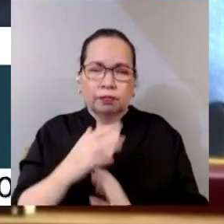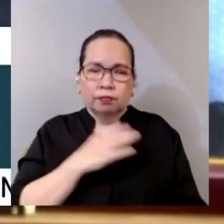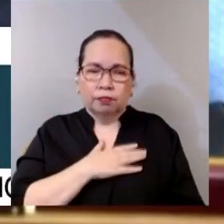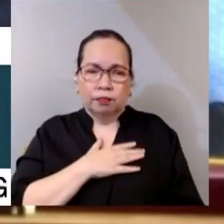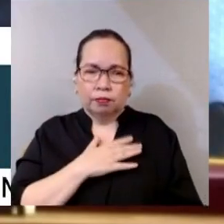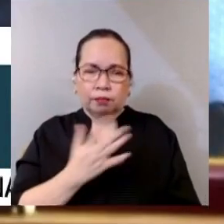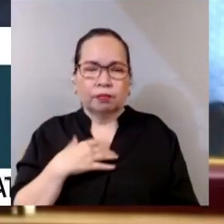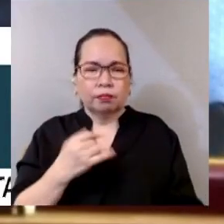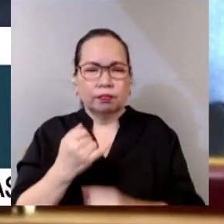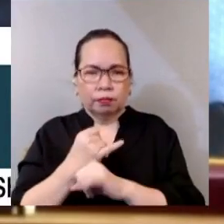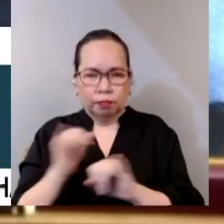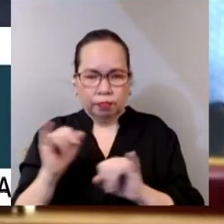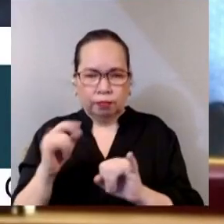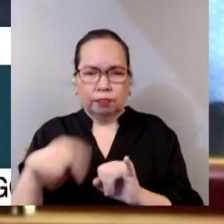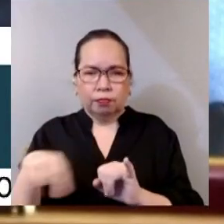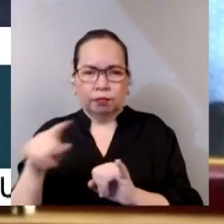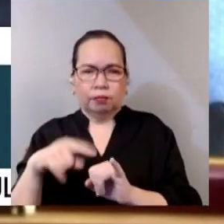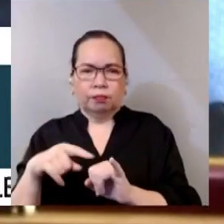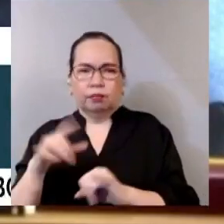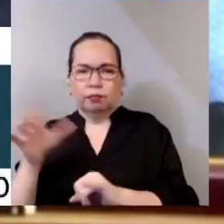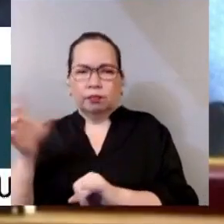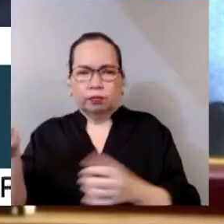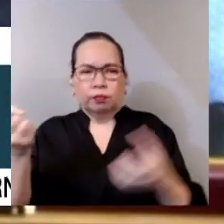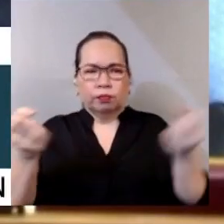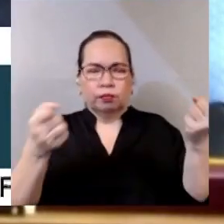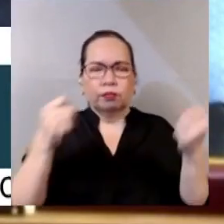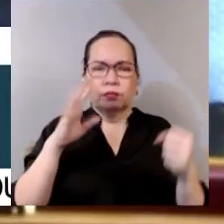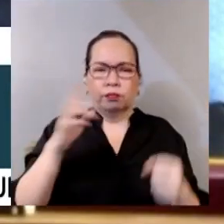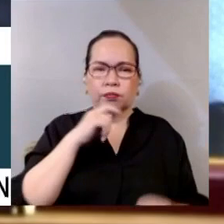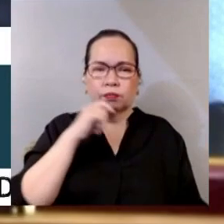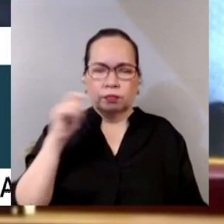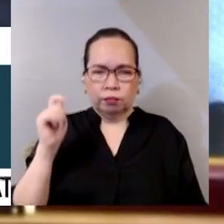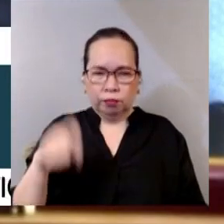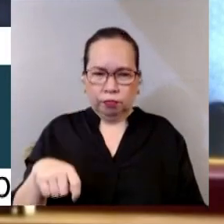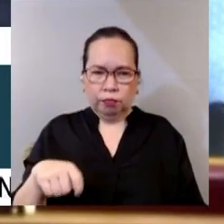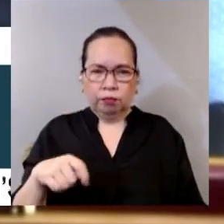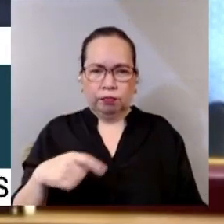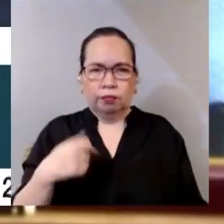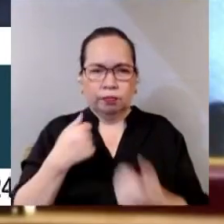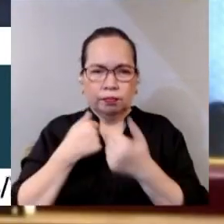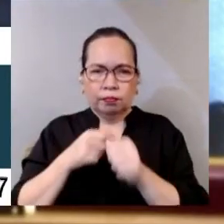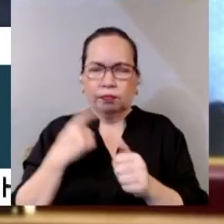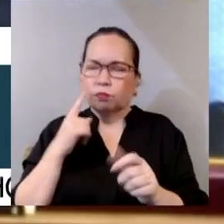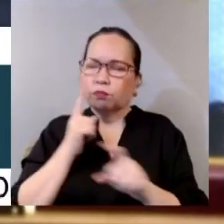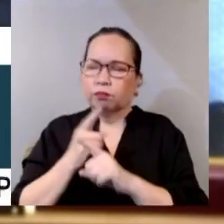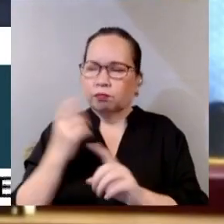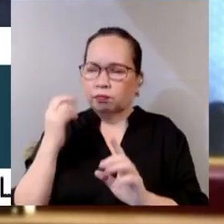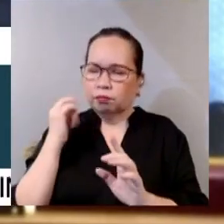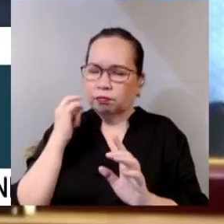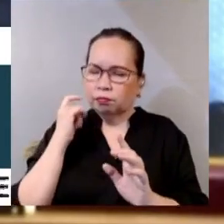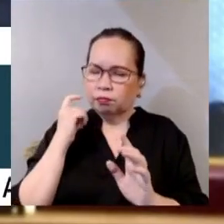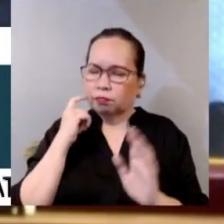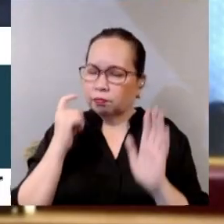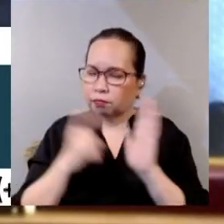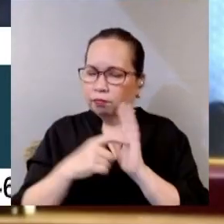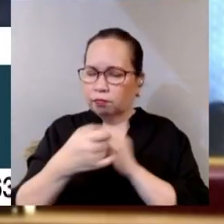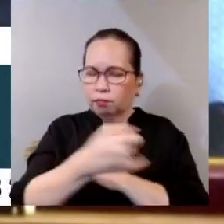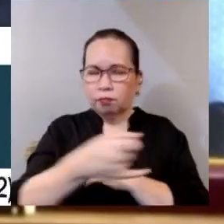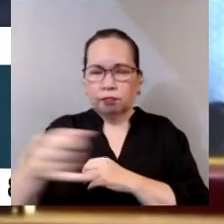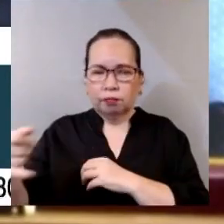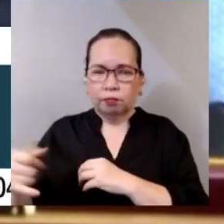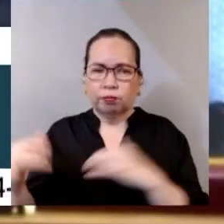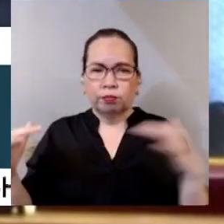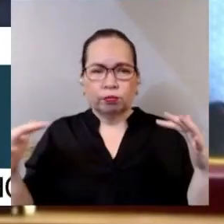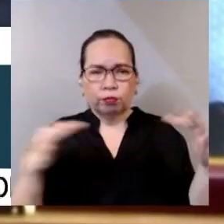sovereignty, independence and territorial integrity of Ukraine within its internationally recognized borders. This war is already